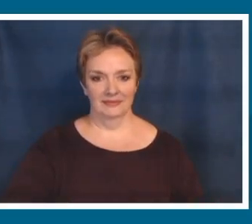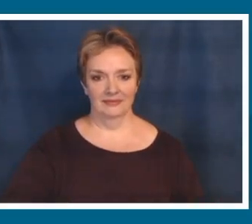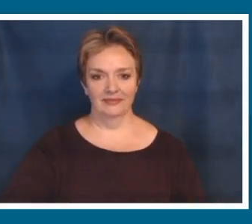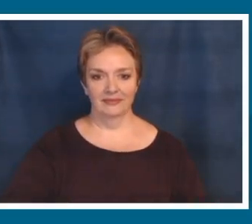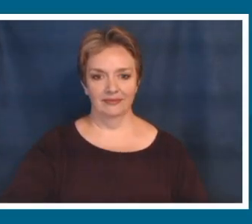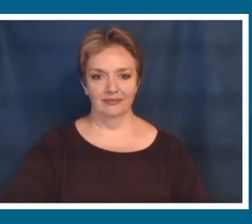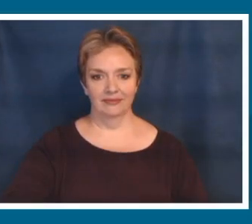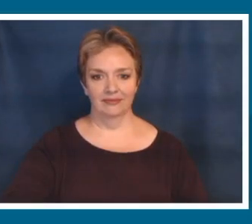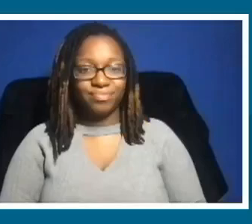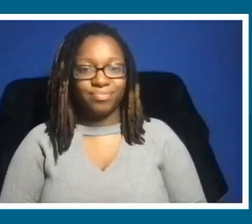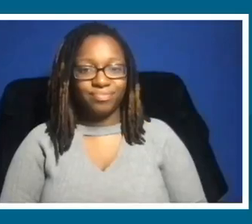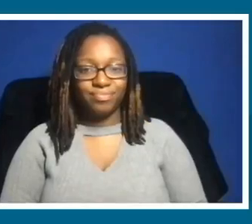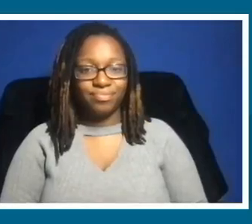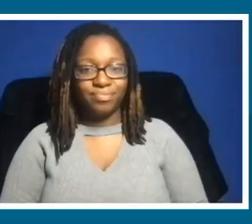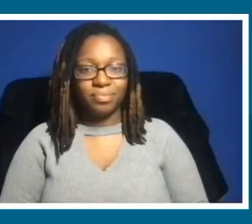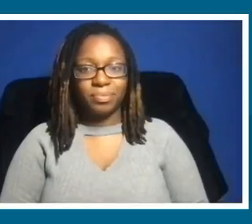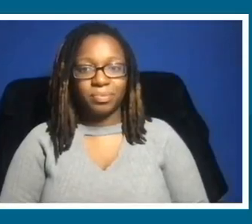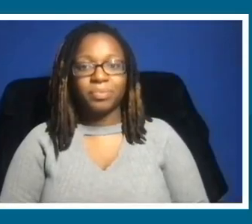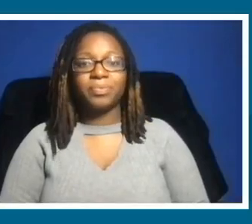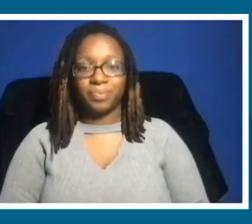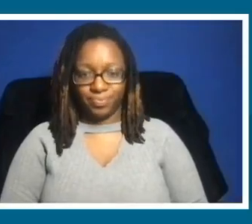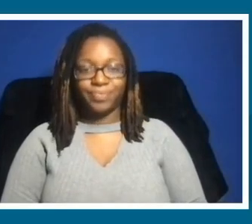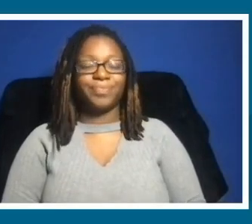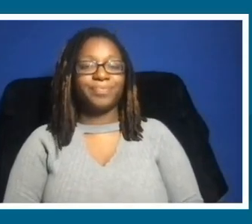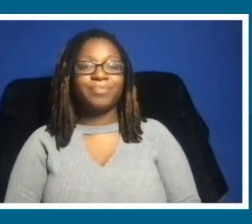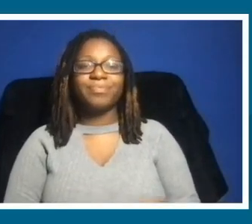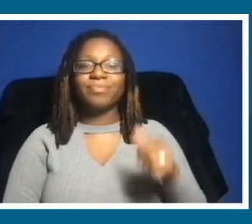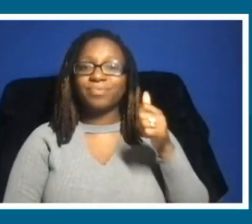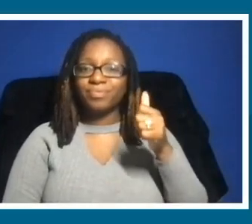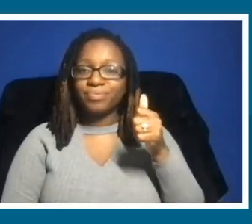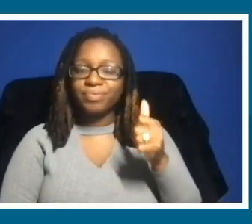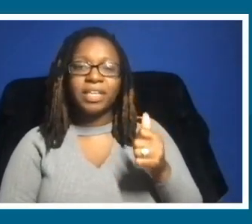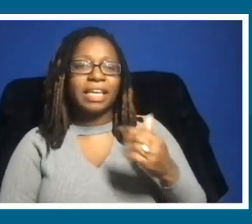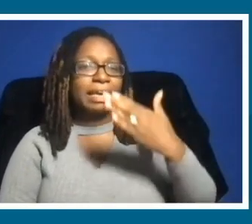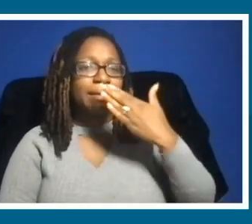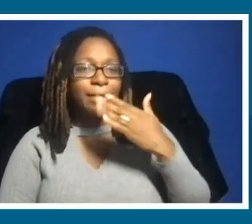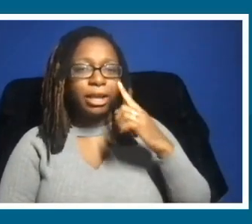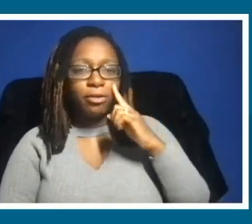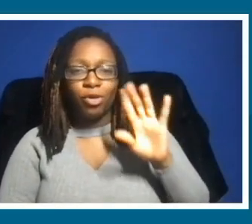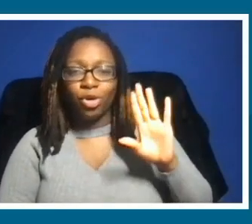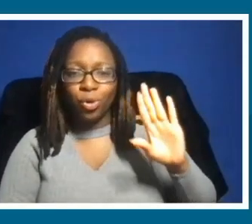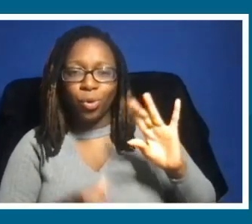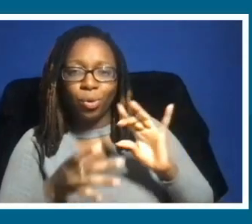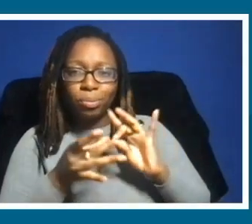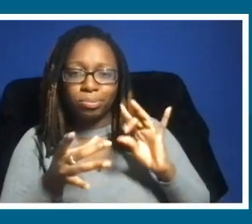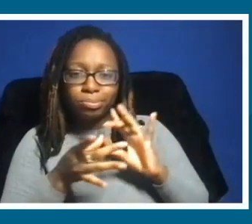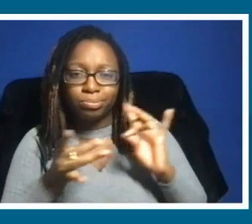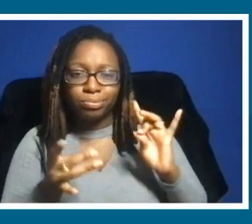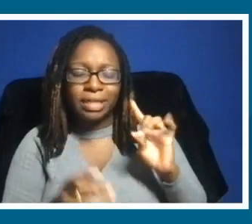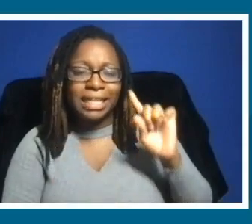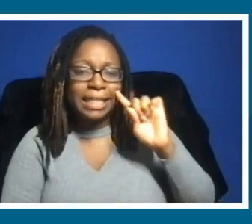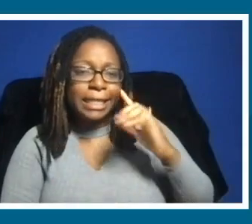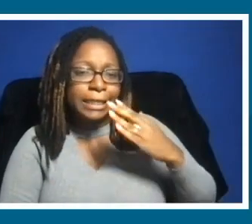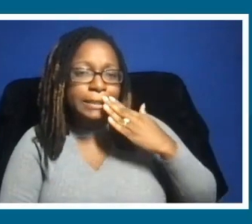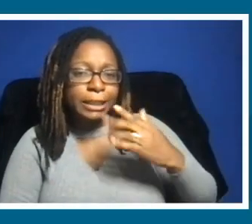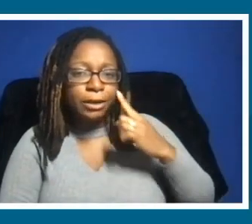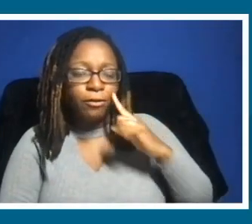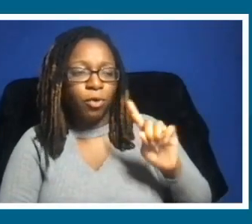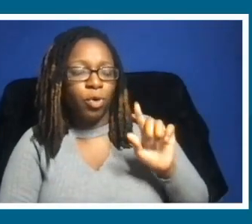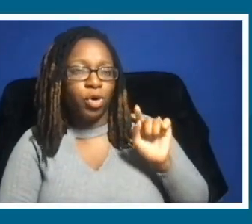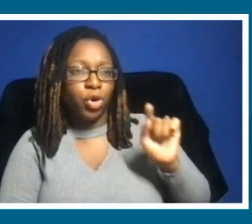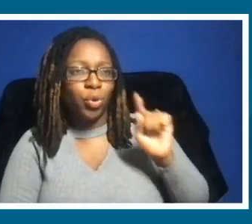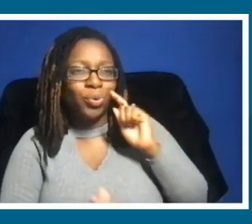provided. I think your ability to identify a variety of primary sources in terms